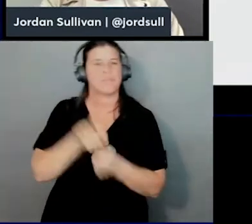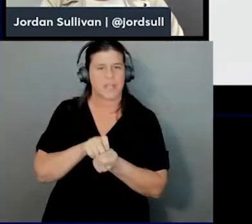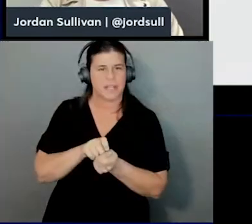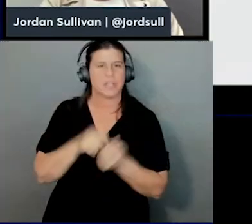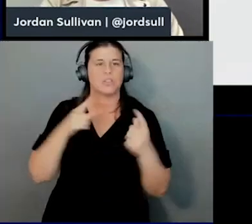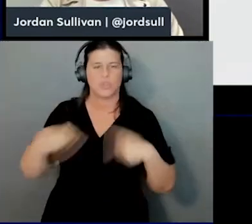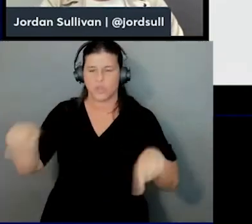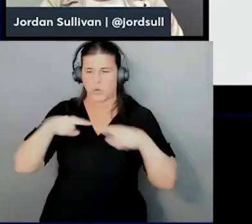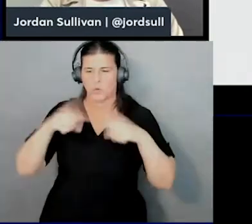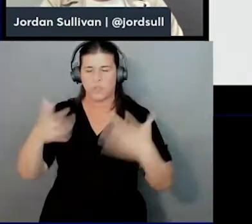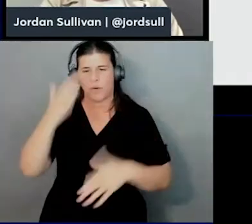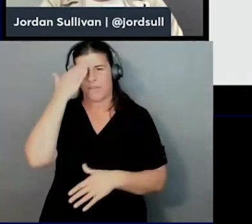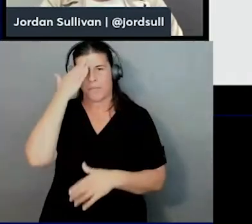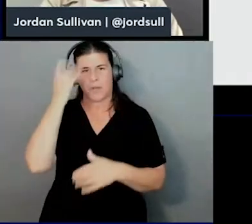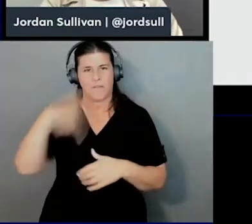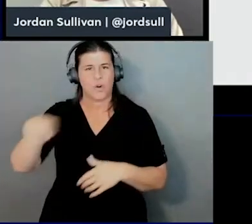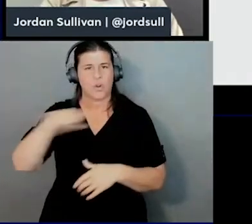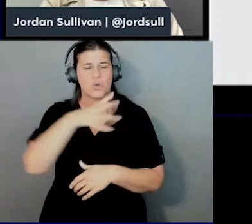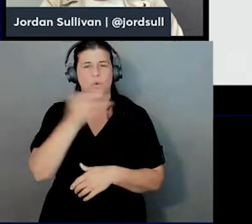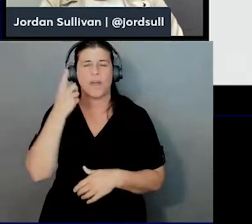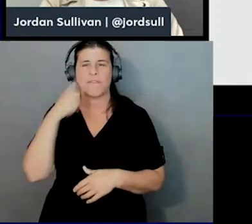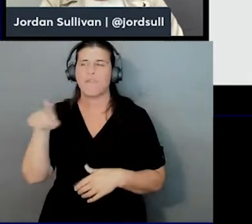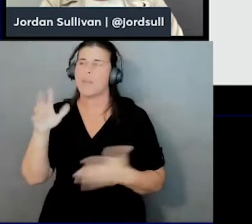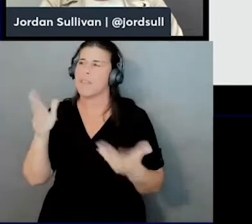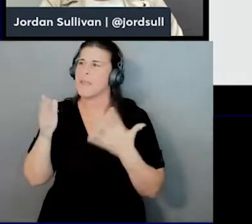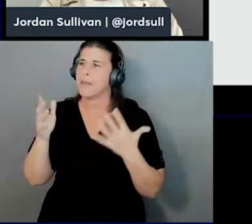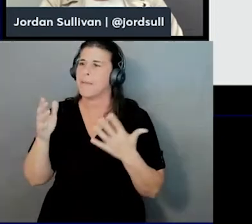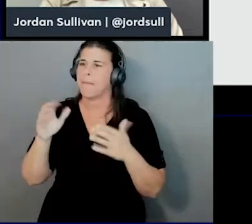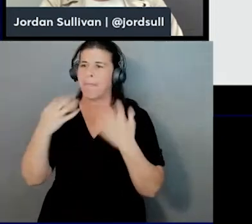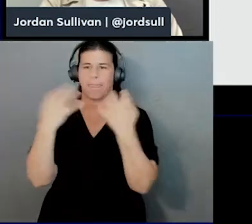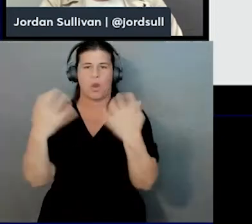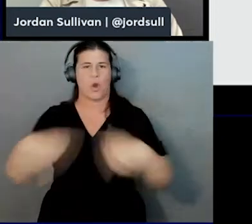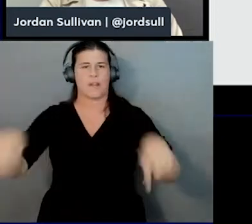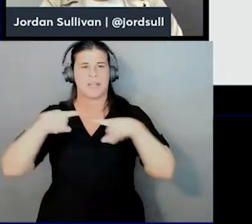familiar for you and for the audience.